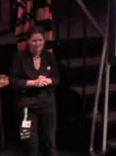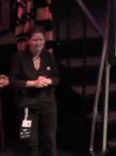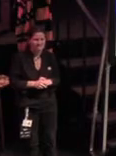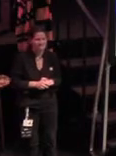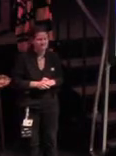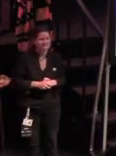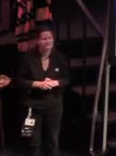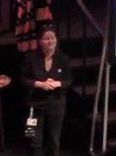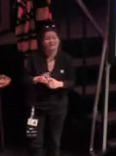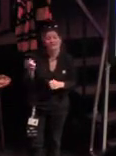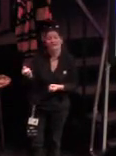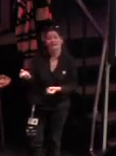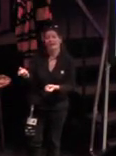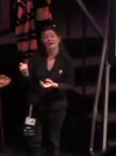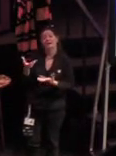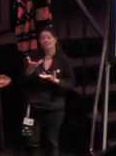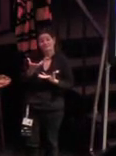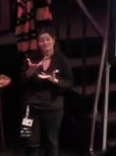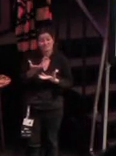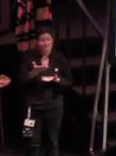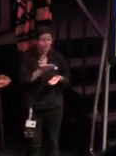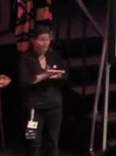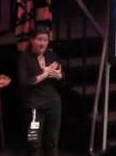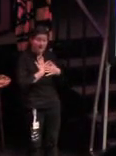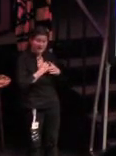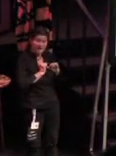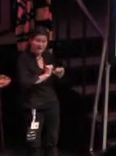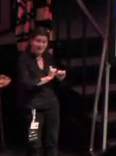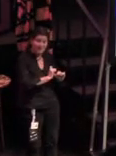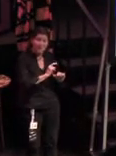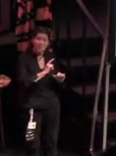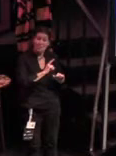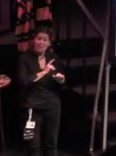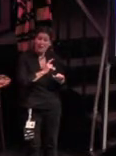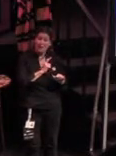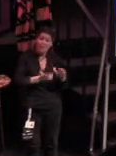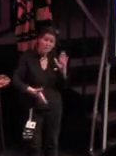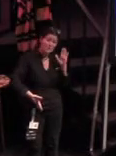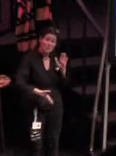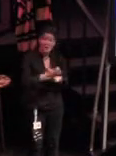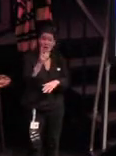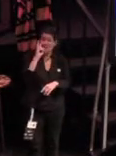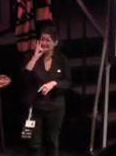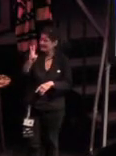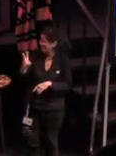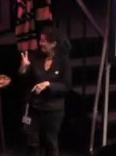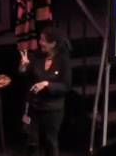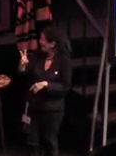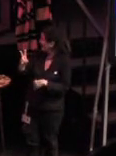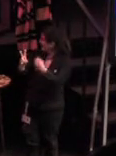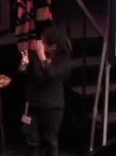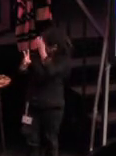And they were like, well, I tell you what, we really like you, but why don't you go and see a play? And